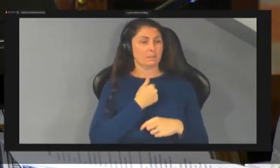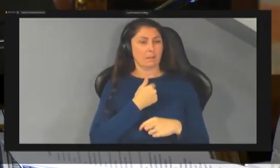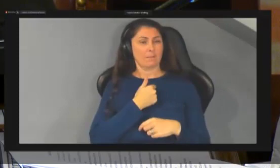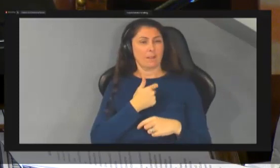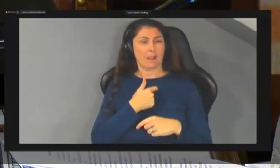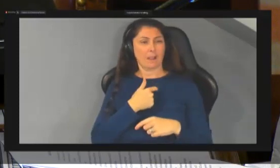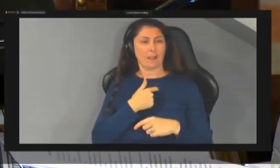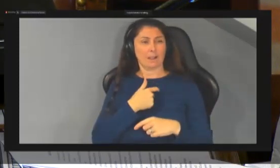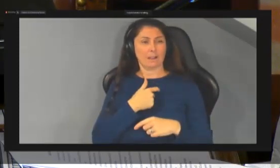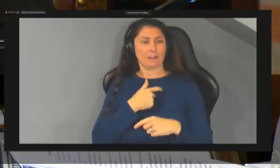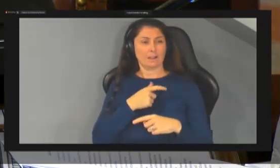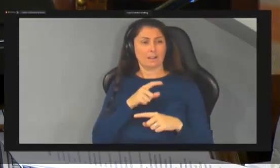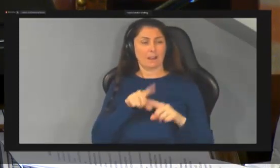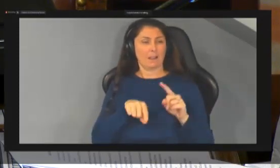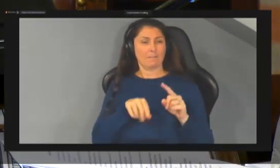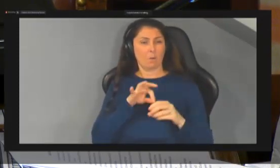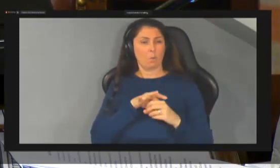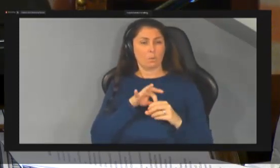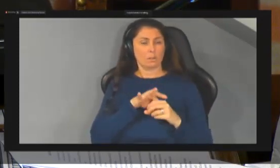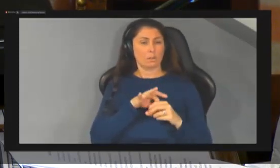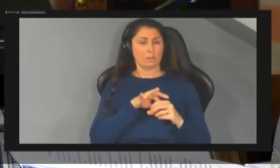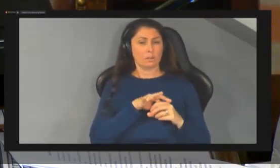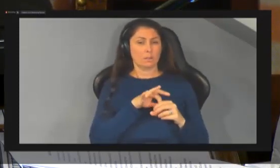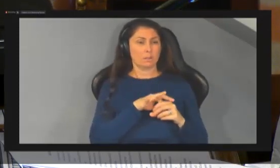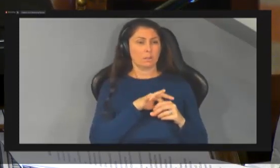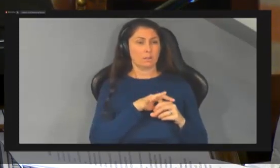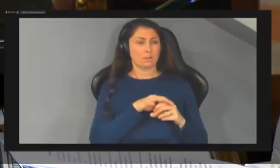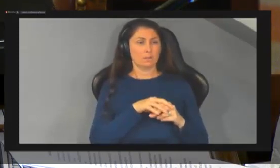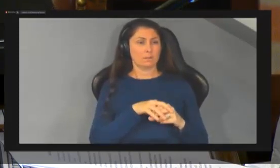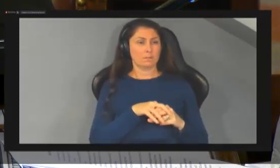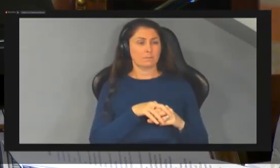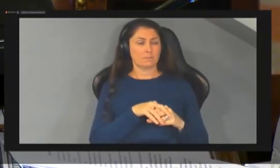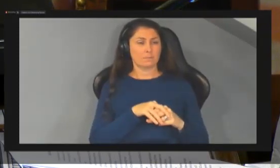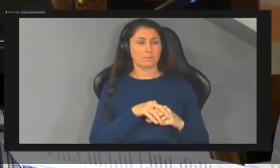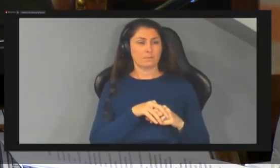I'm not running again, I can't vote. I don't plan on running again, I should say.